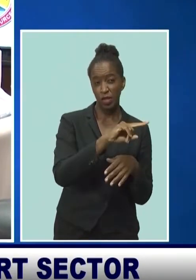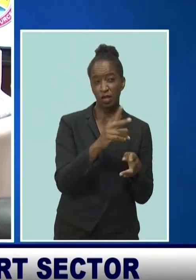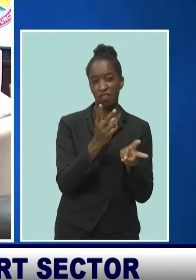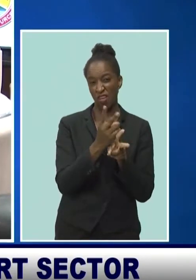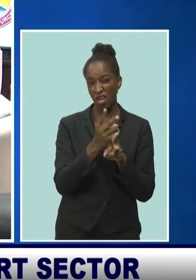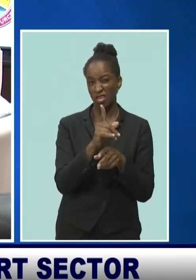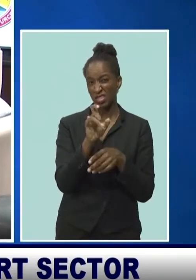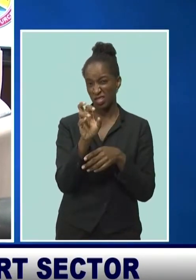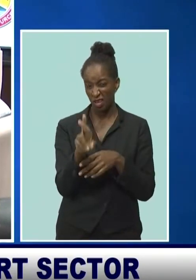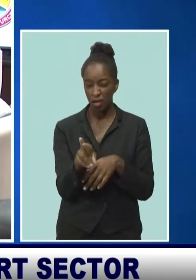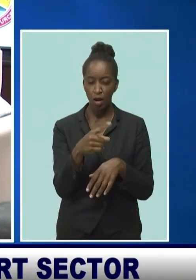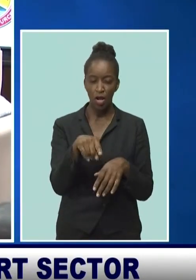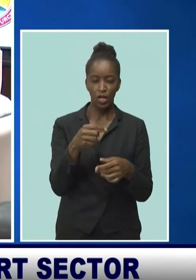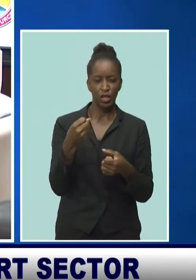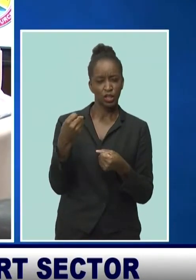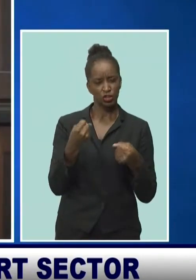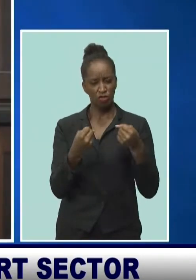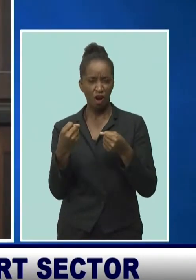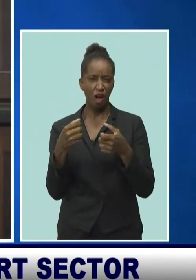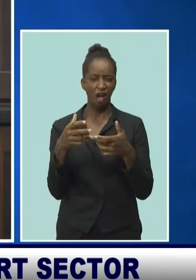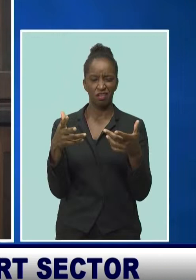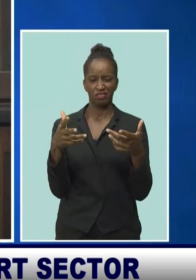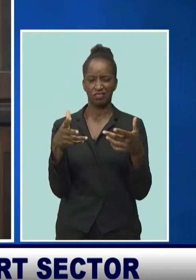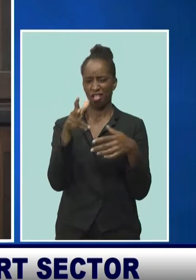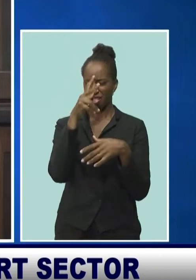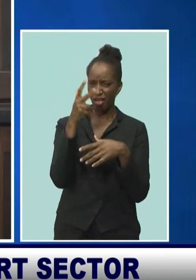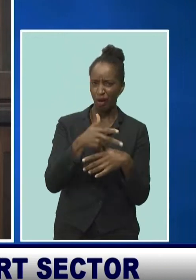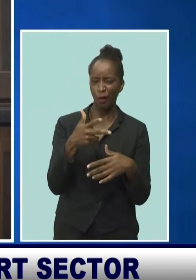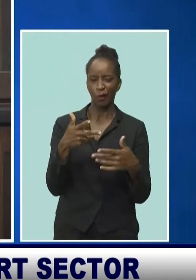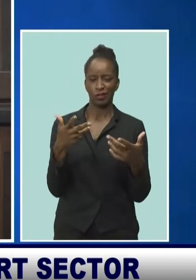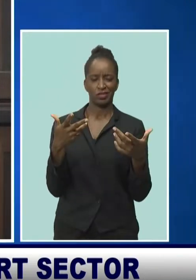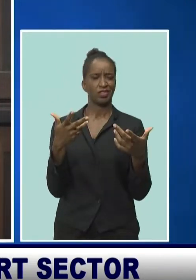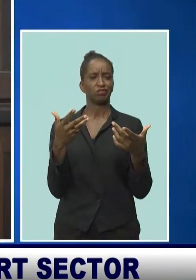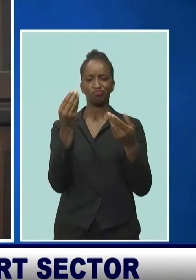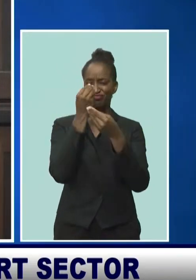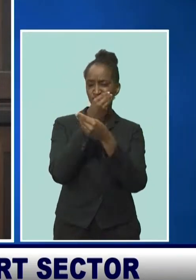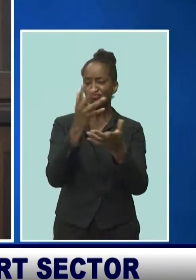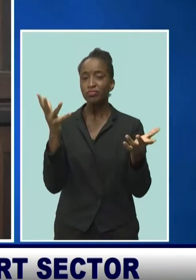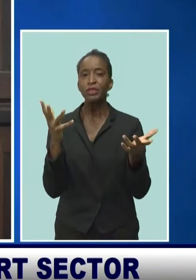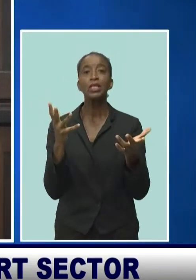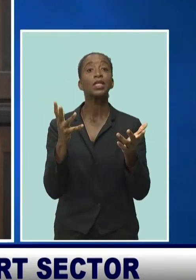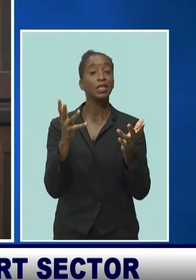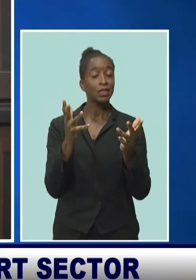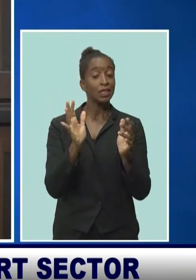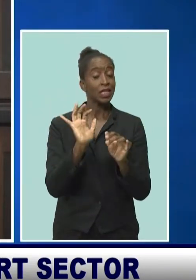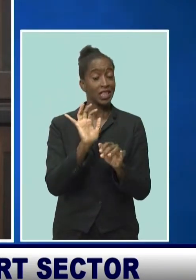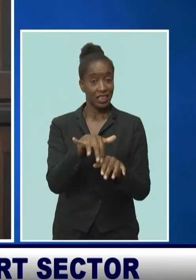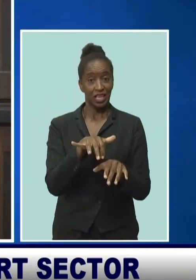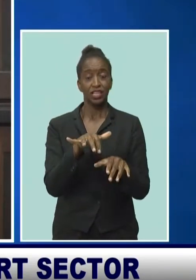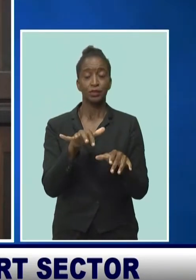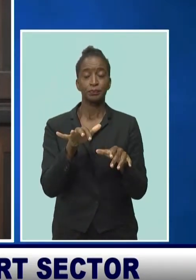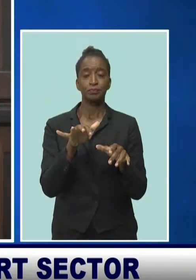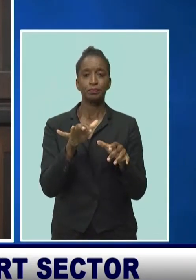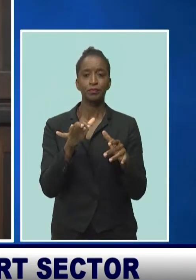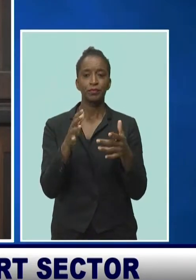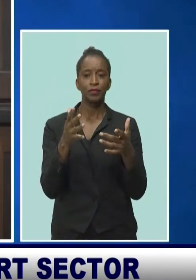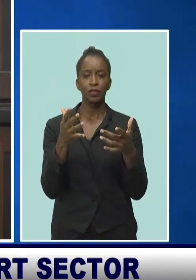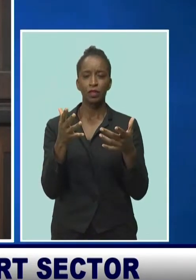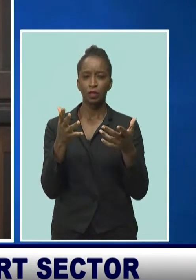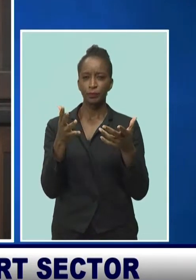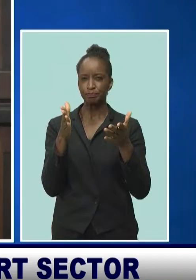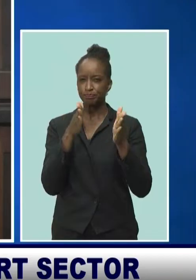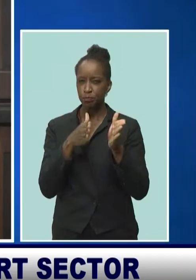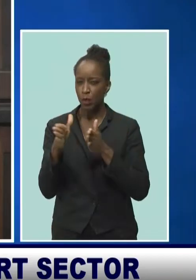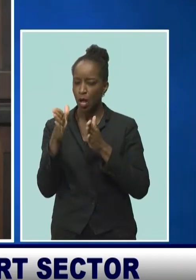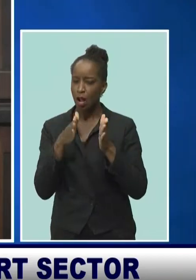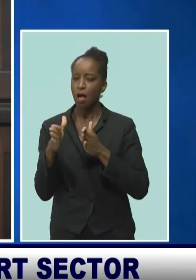being addressed. We are certainly closer in terms of fine-tuning the regulations. Those regulations just